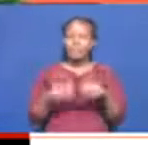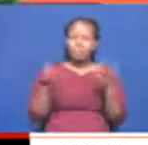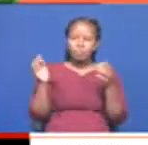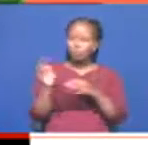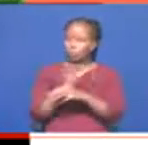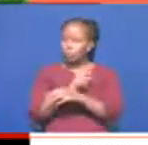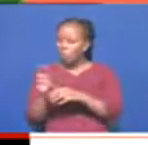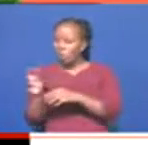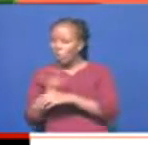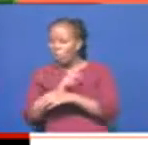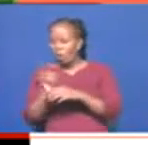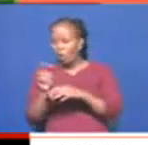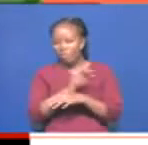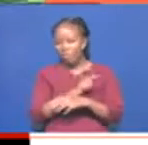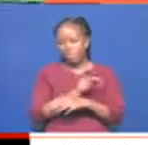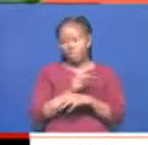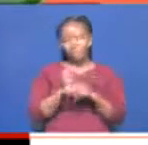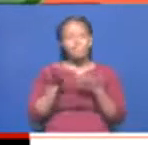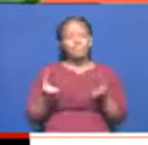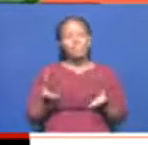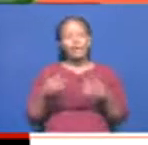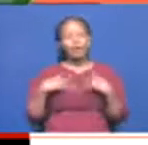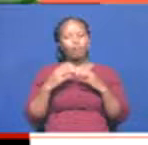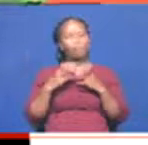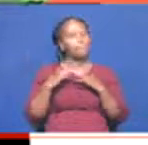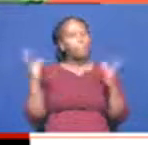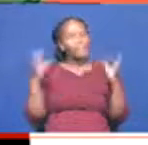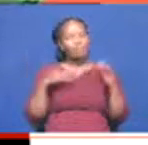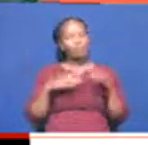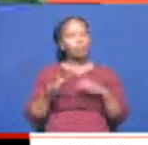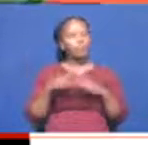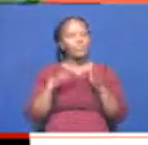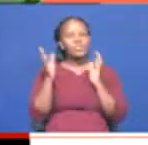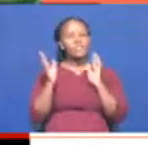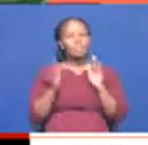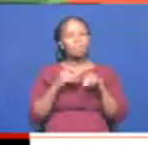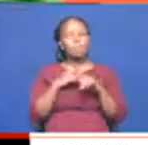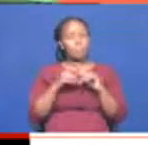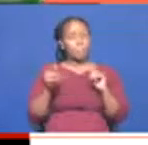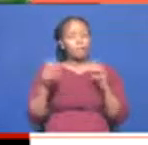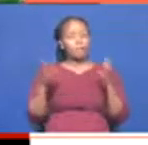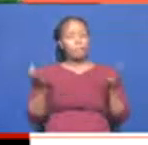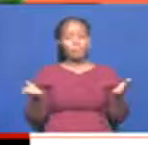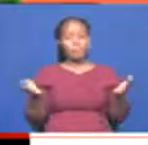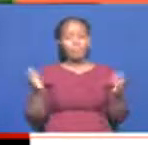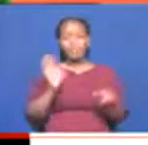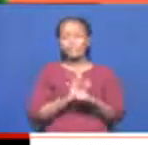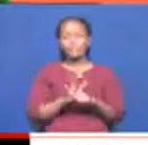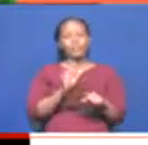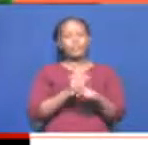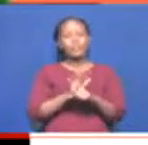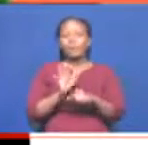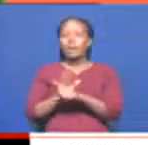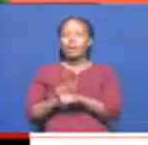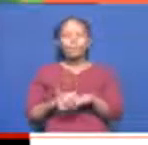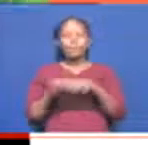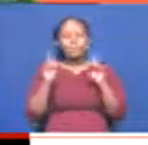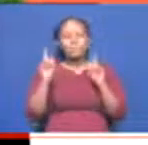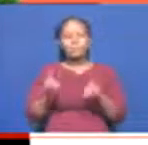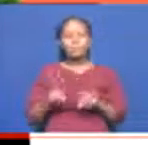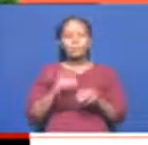and therefore there is a big chance there. But still, as we said, a lot more needs to be